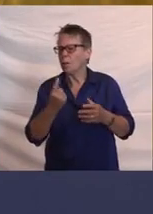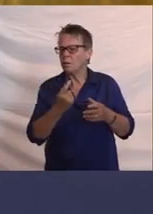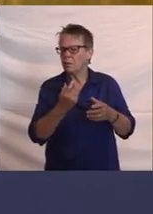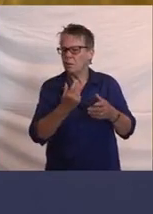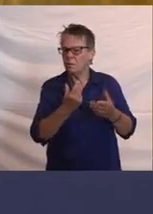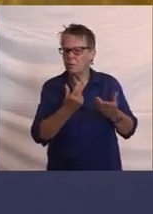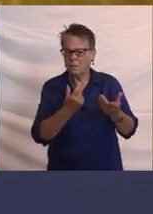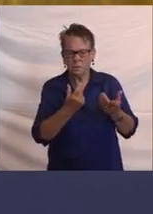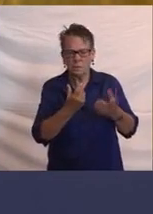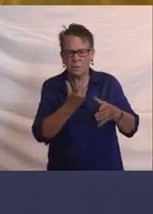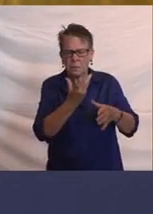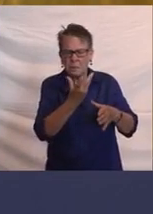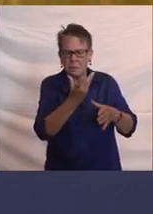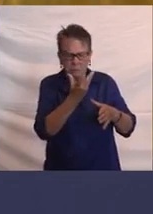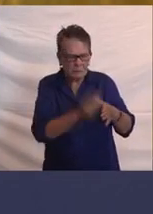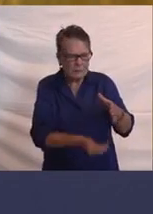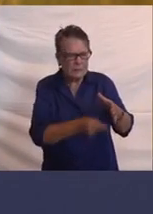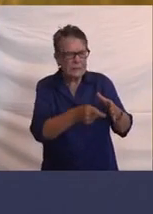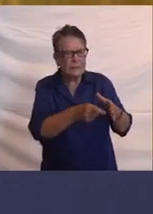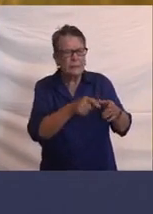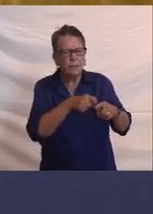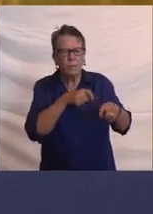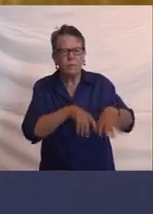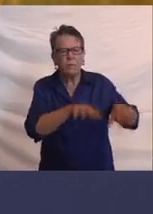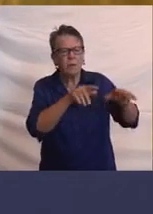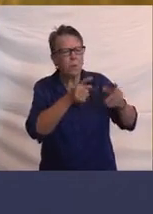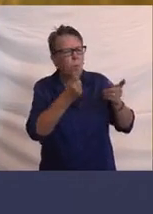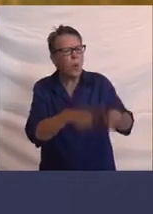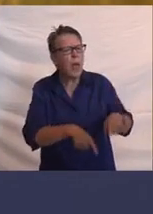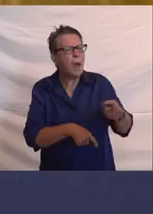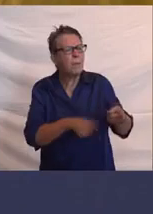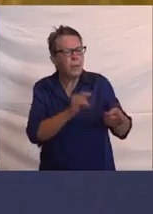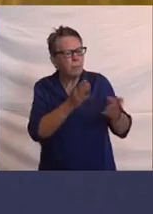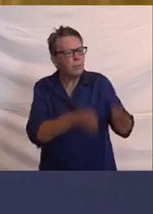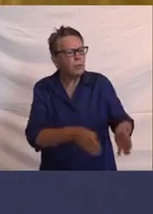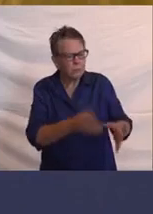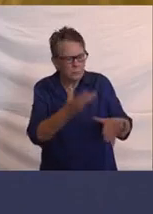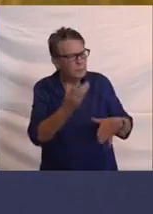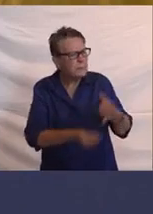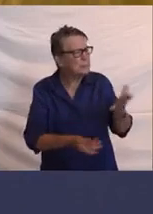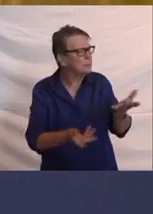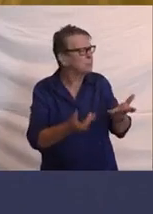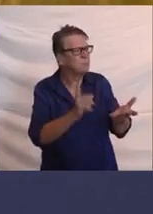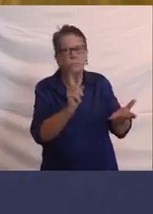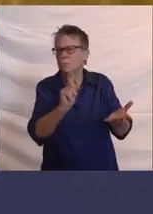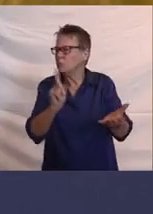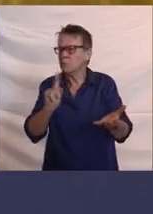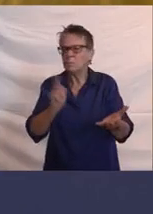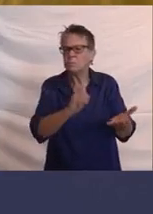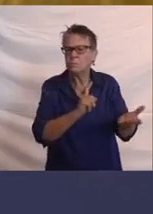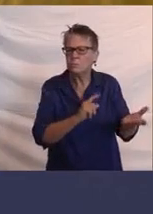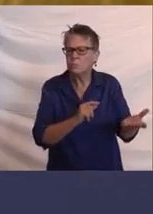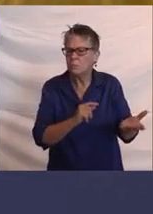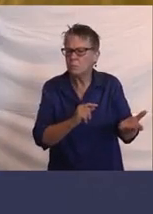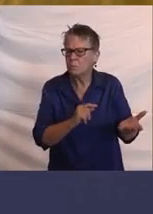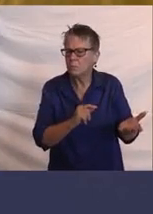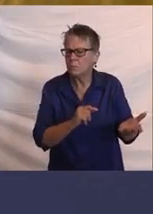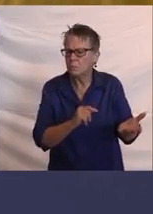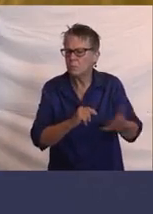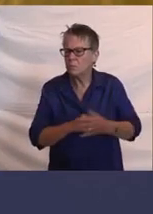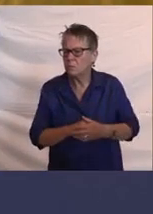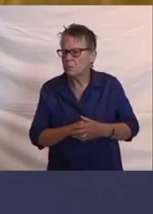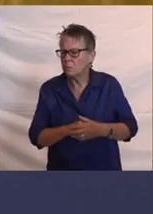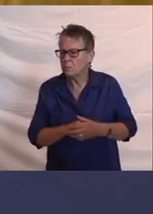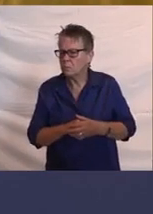on your efforts to put these booster sites together? You were ready to go last week. Are you expecting to have resistance to getting